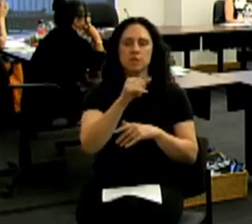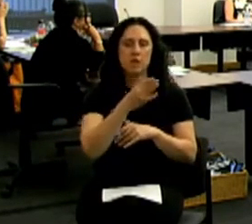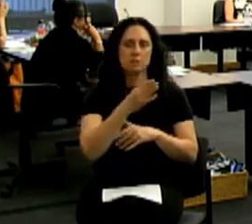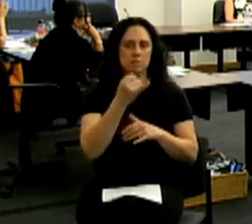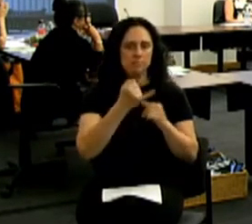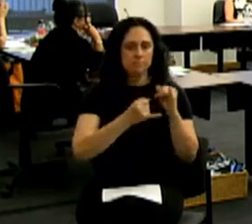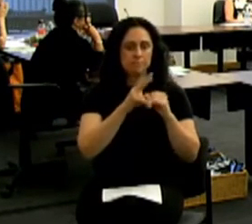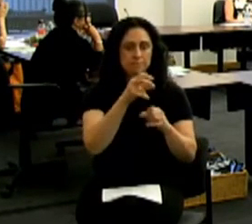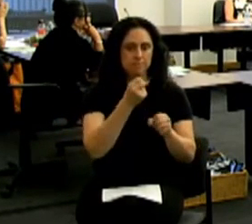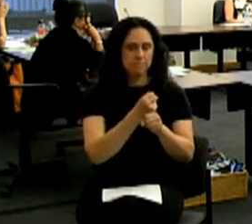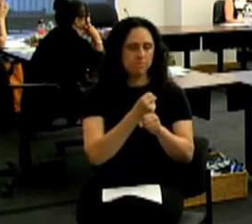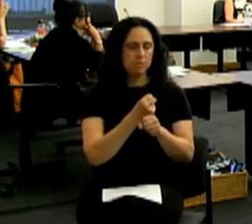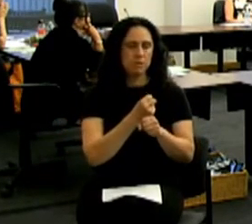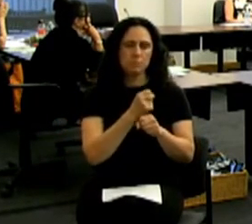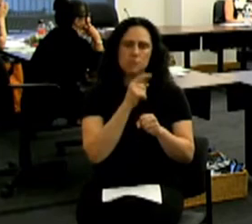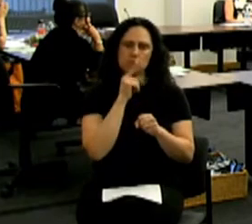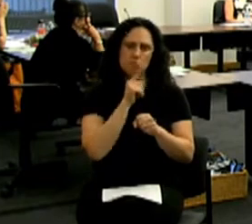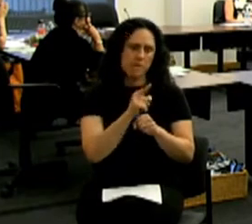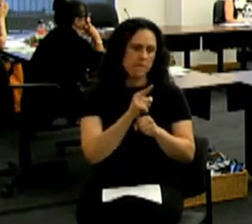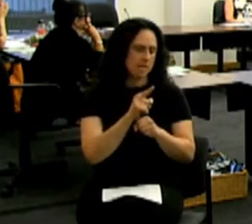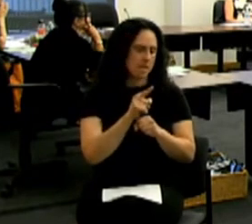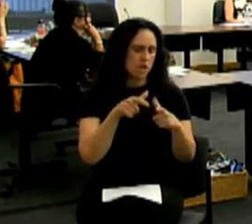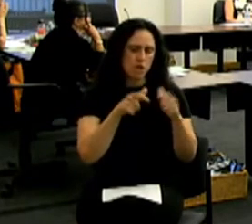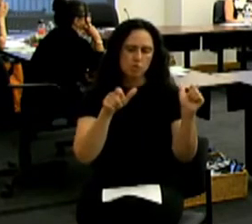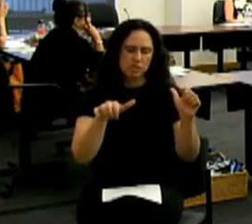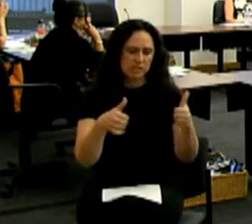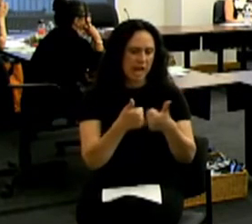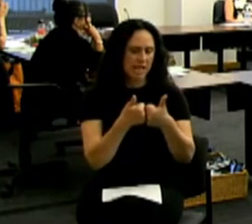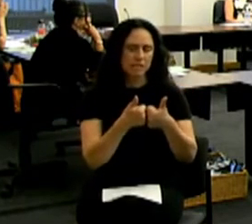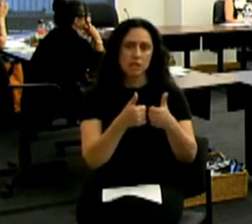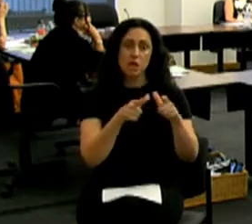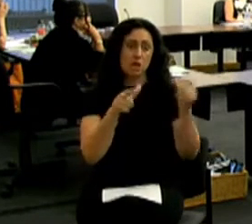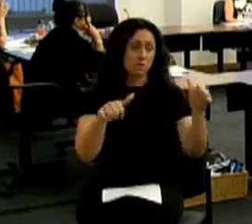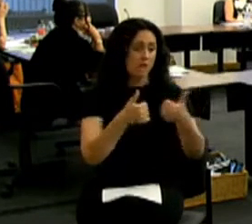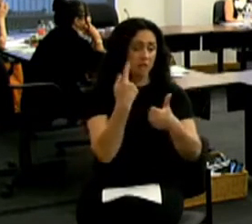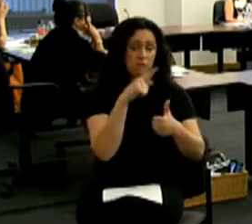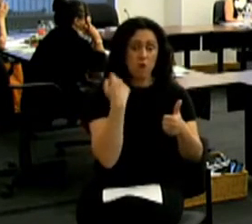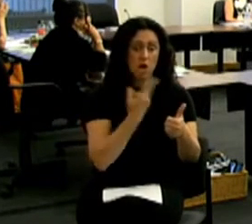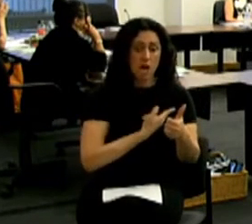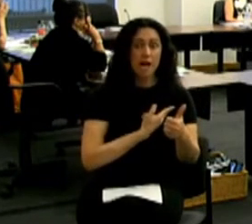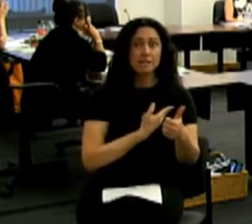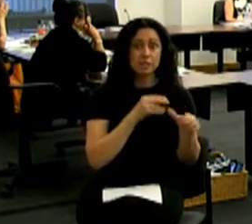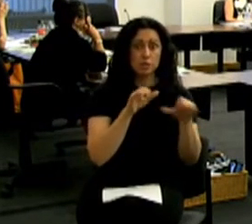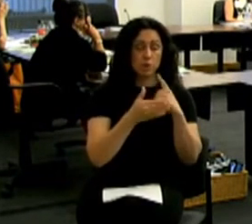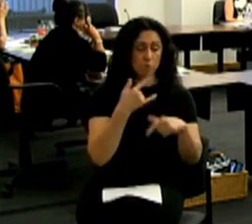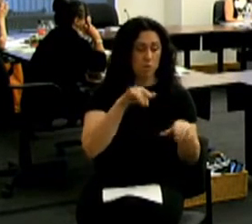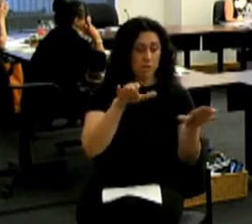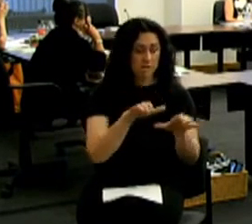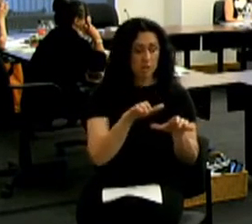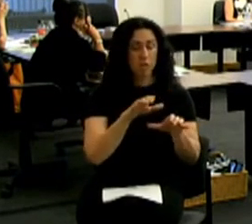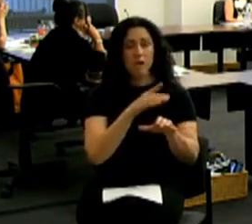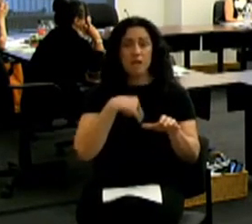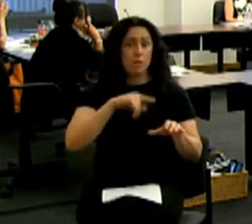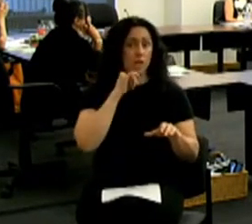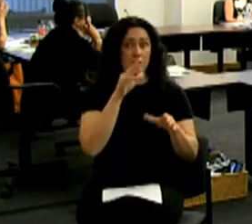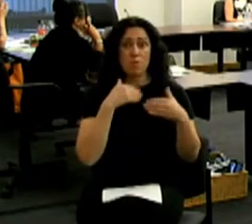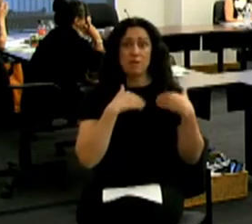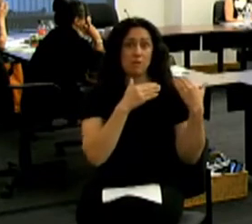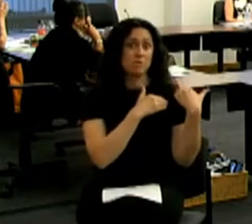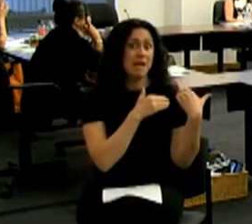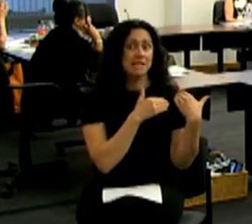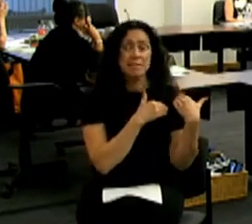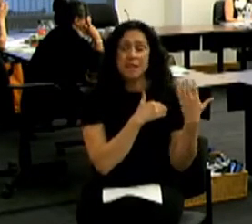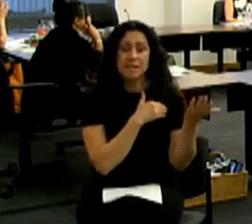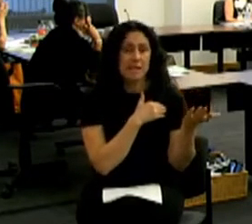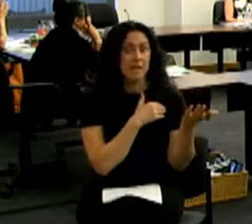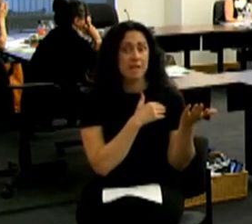years has been an incredible challenge. It's been an incredible challenge for us doing what we do, and we don't have the